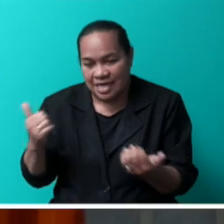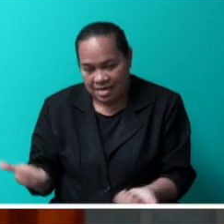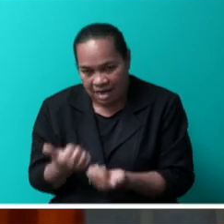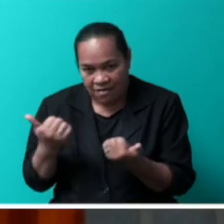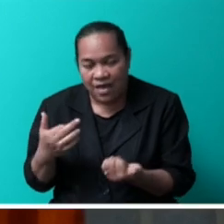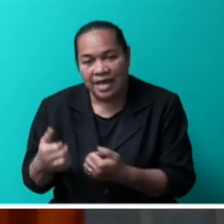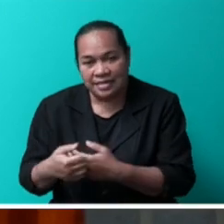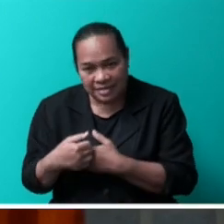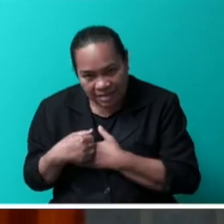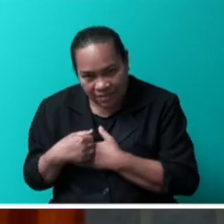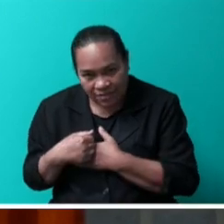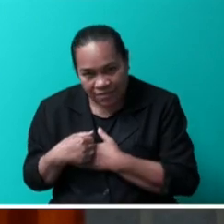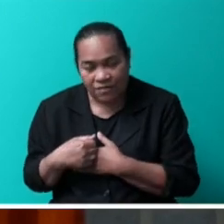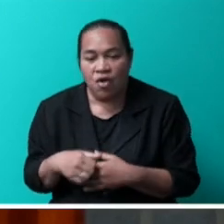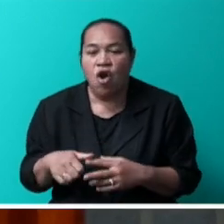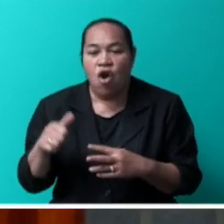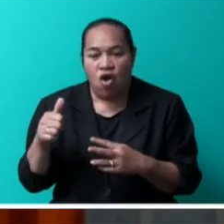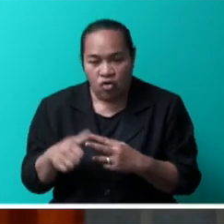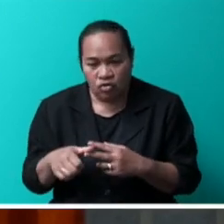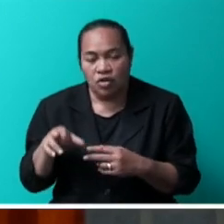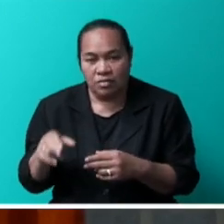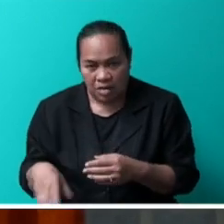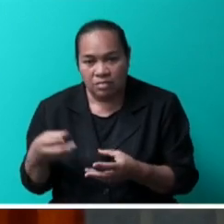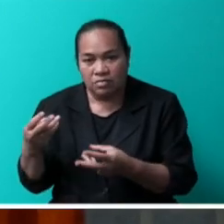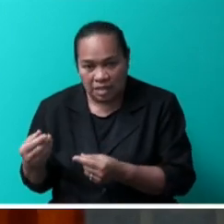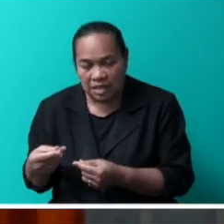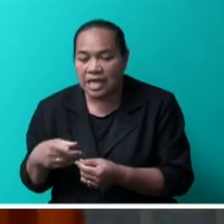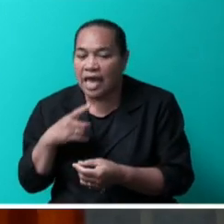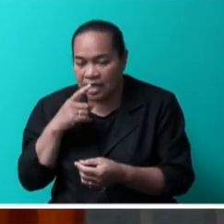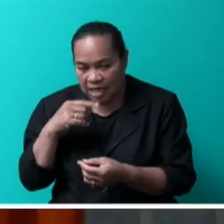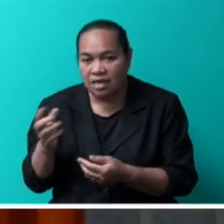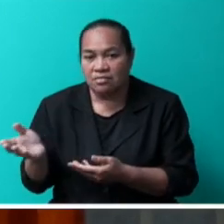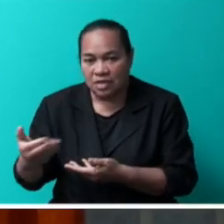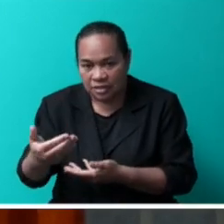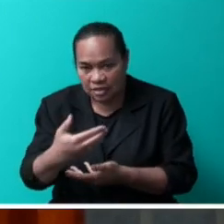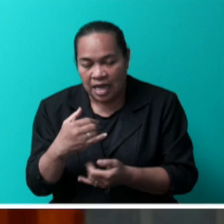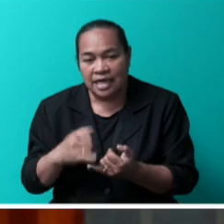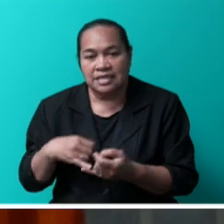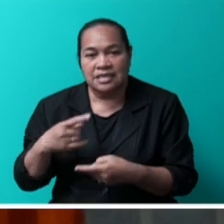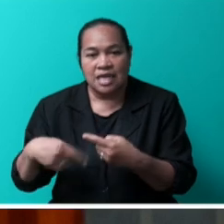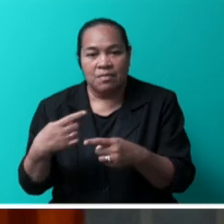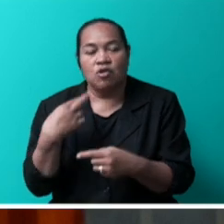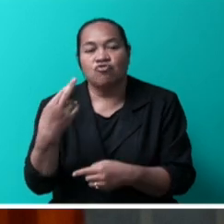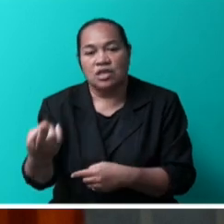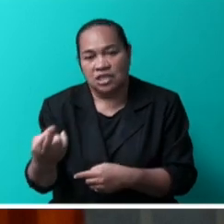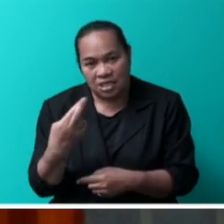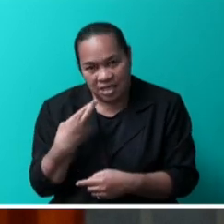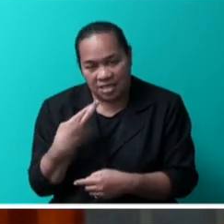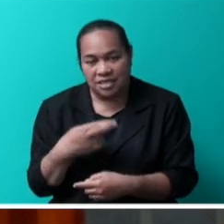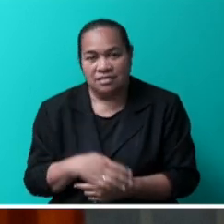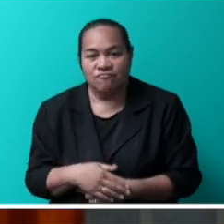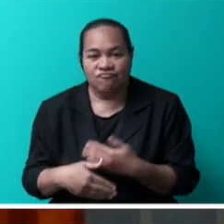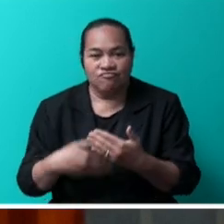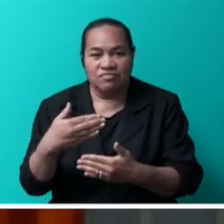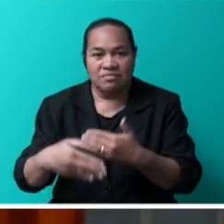safe, also liquid, and generates sustainable returns over time. Mr.